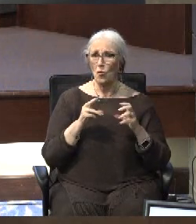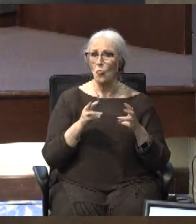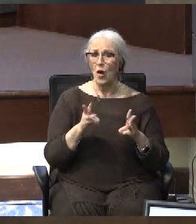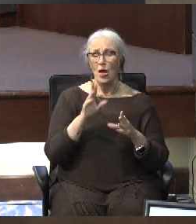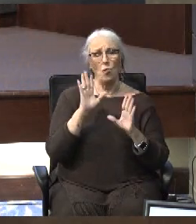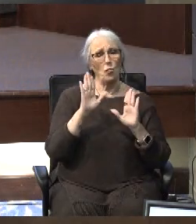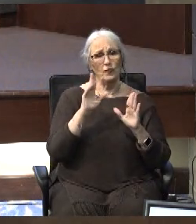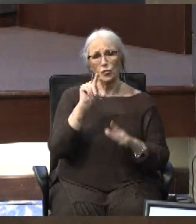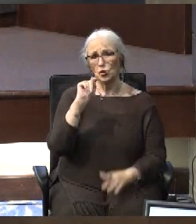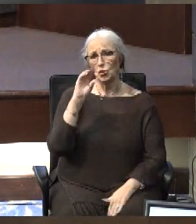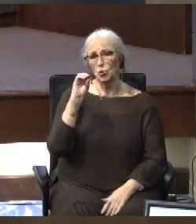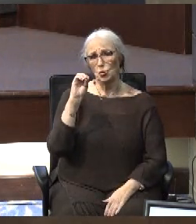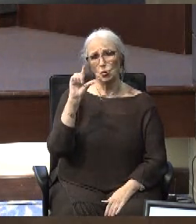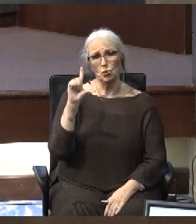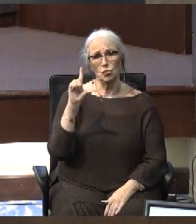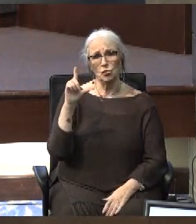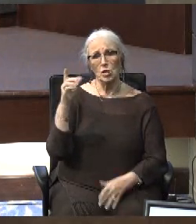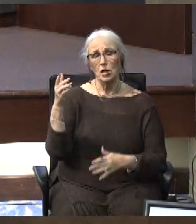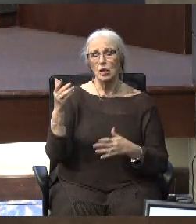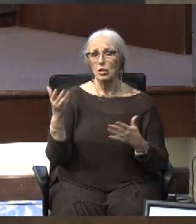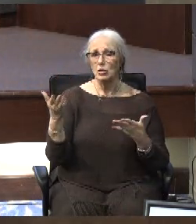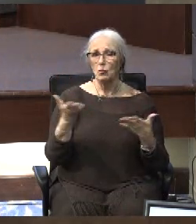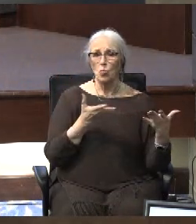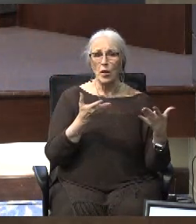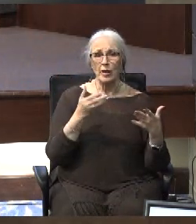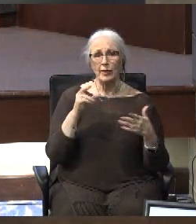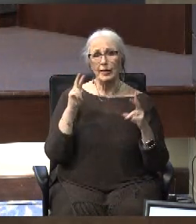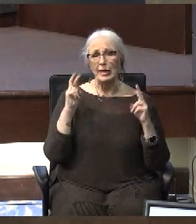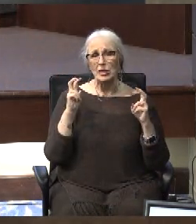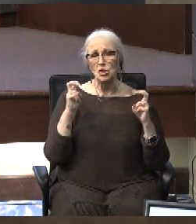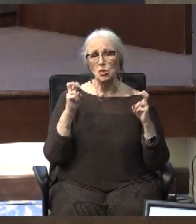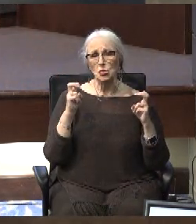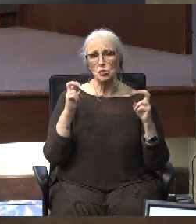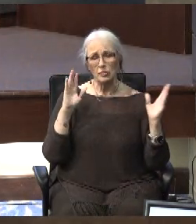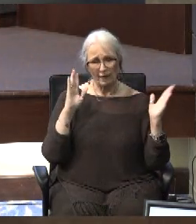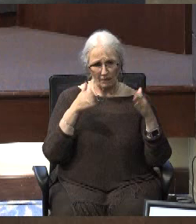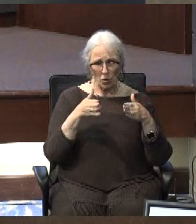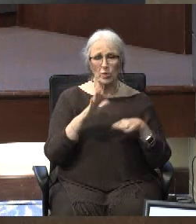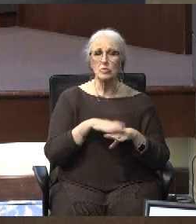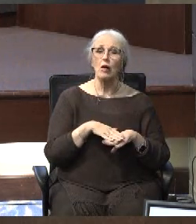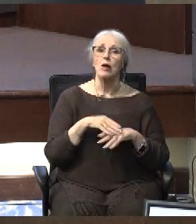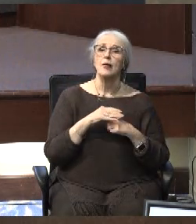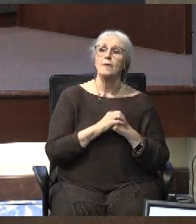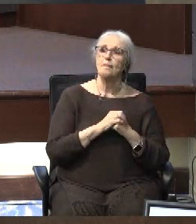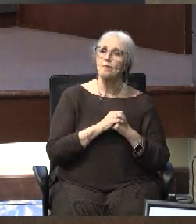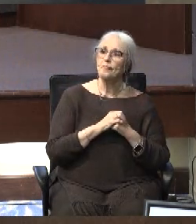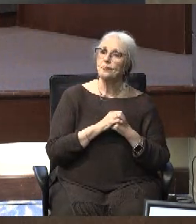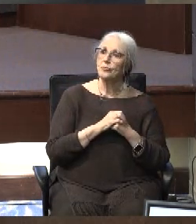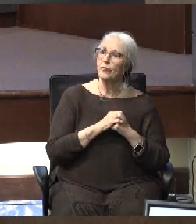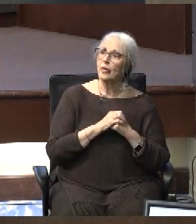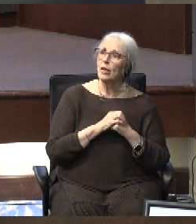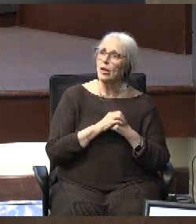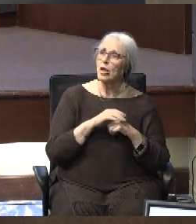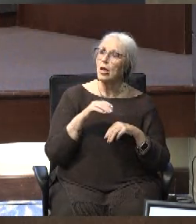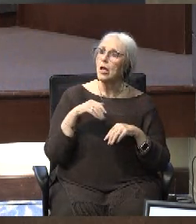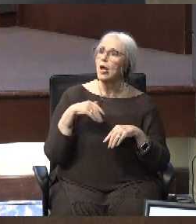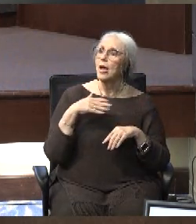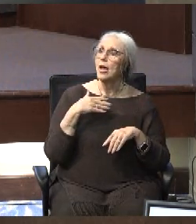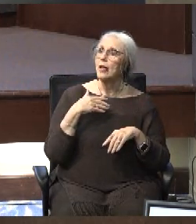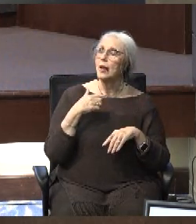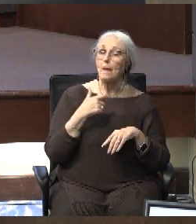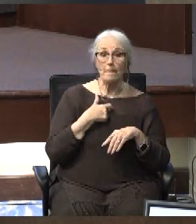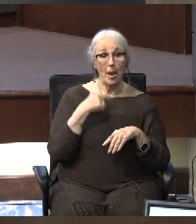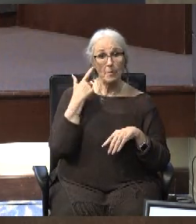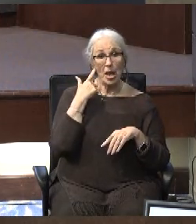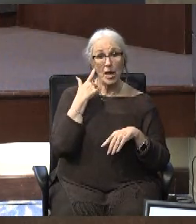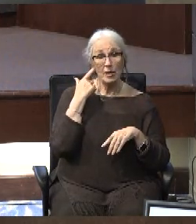tool set to bring issues to light. The next question I had is, in my mind,